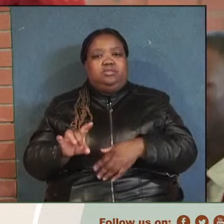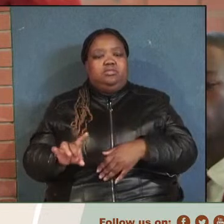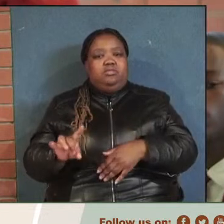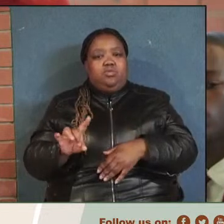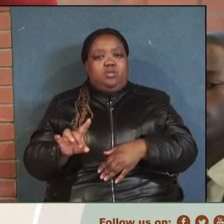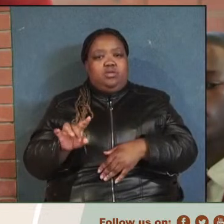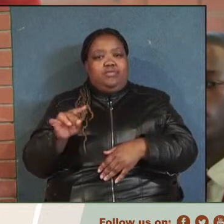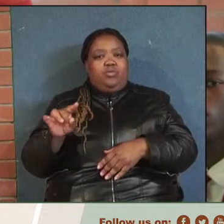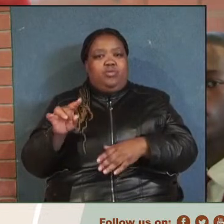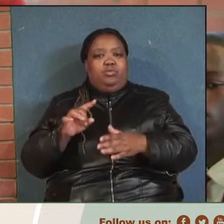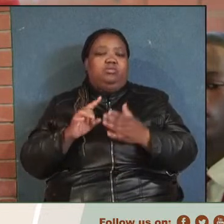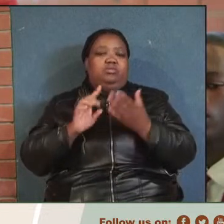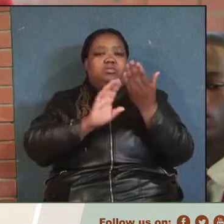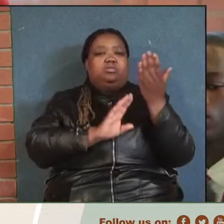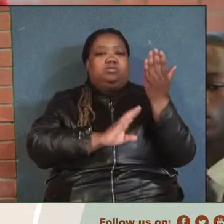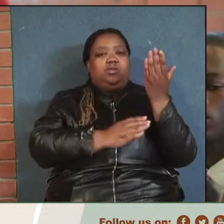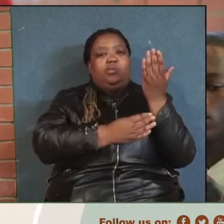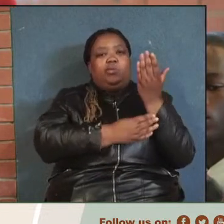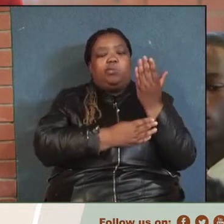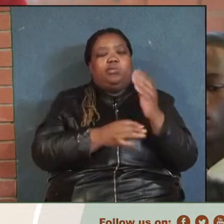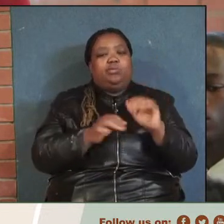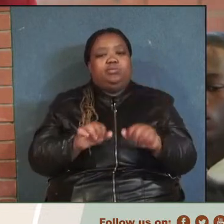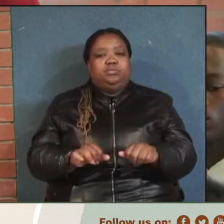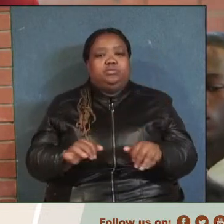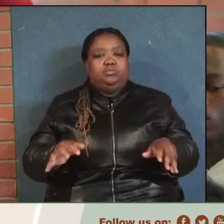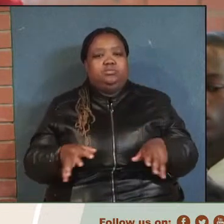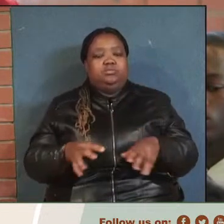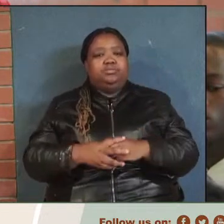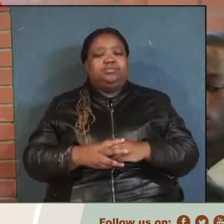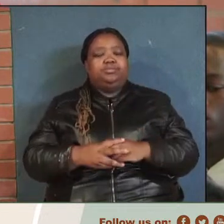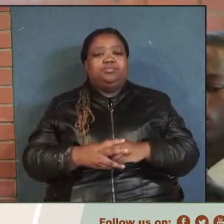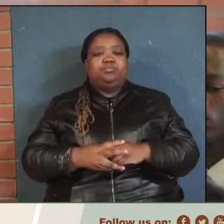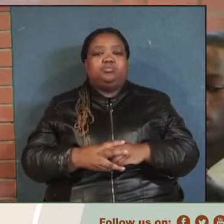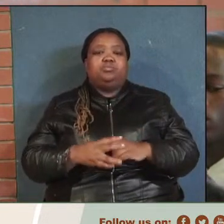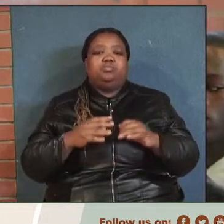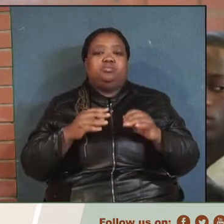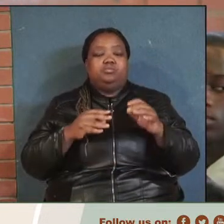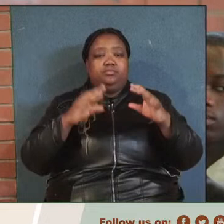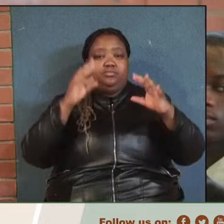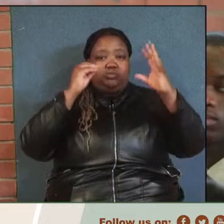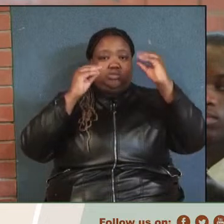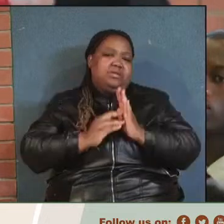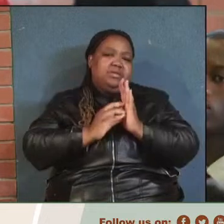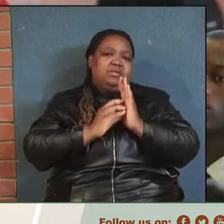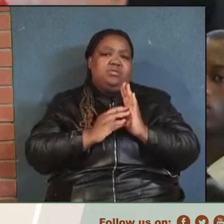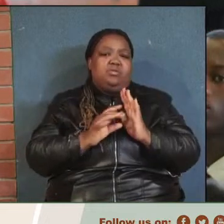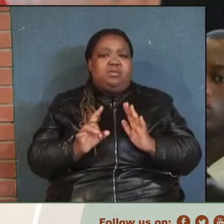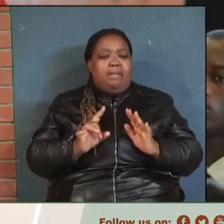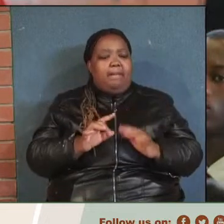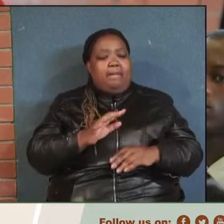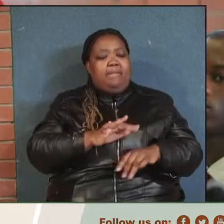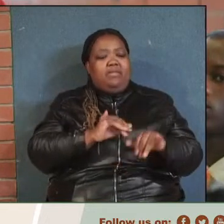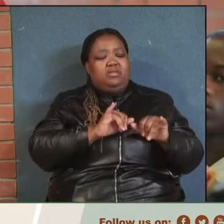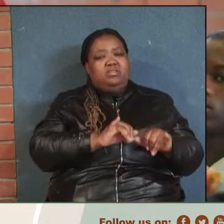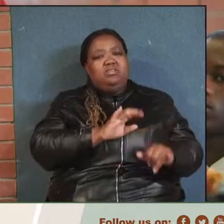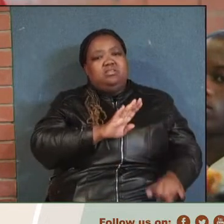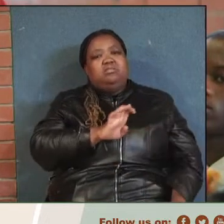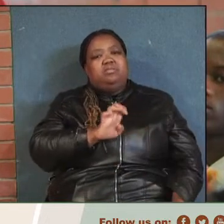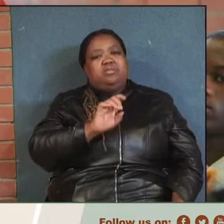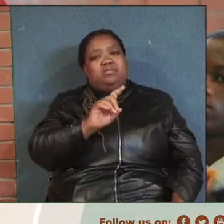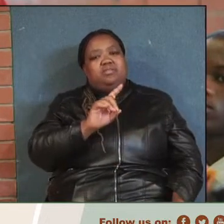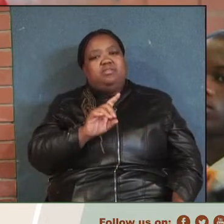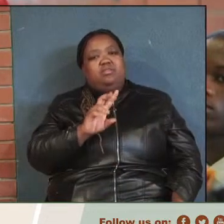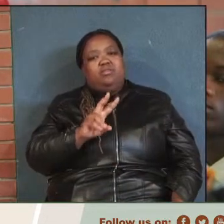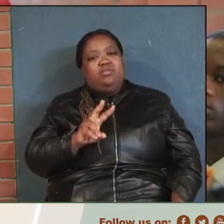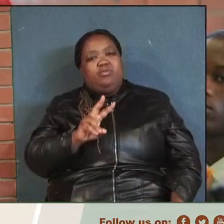Constitution. Thirdly, language versus demarcation. Learners' home language versus where they stay. And I'd want to go to school, maybe